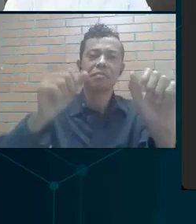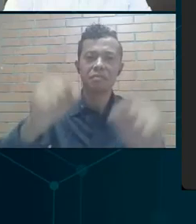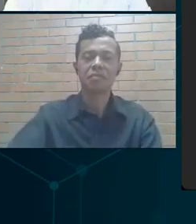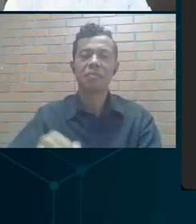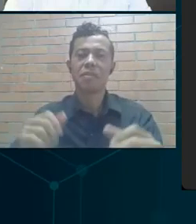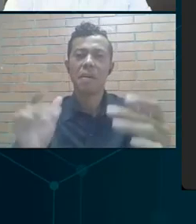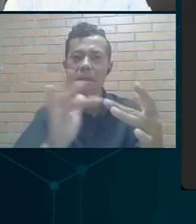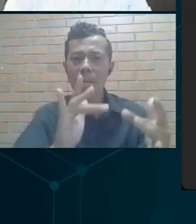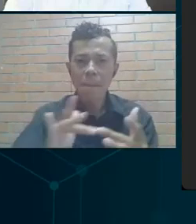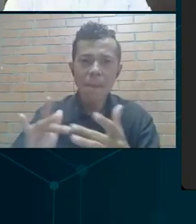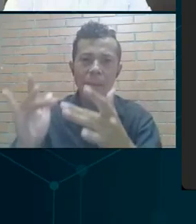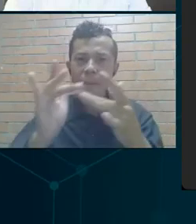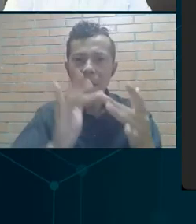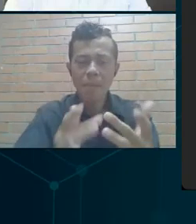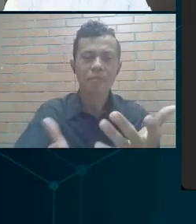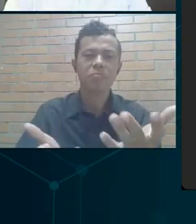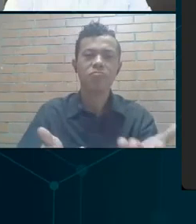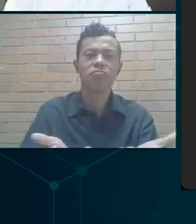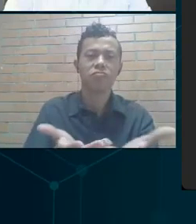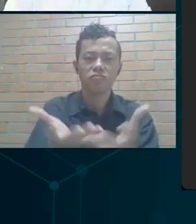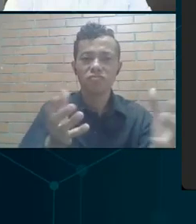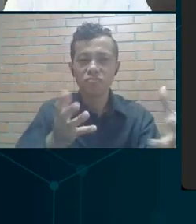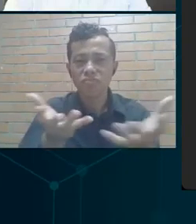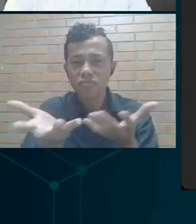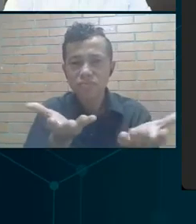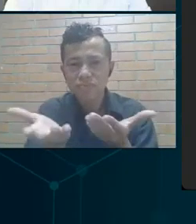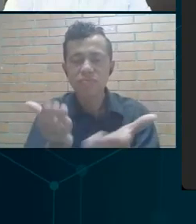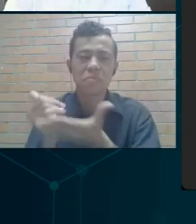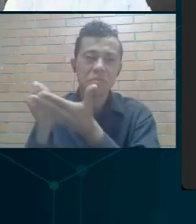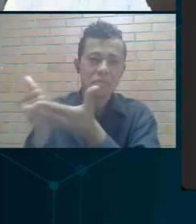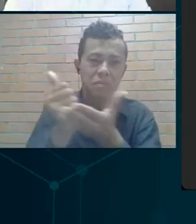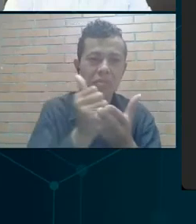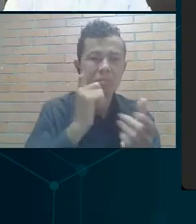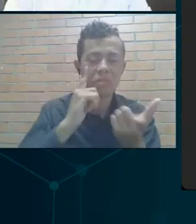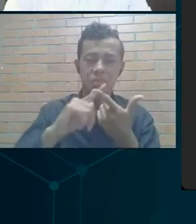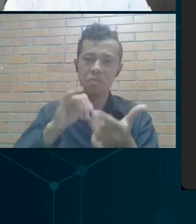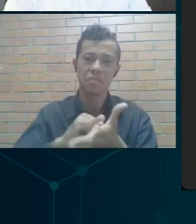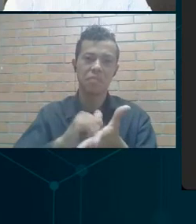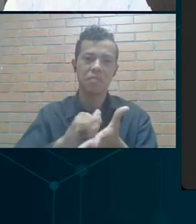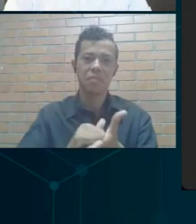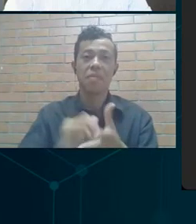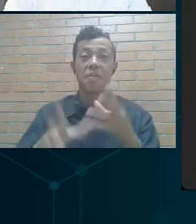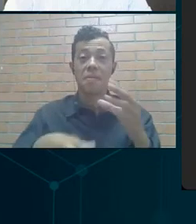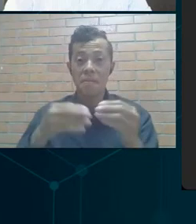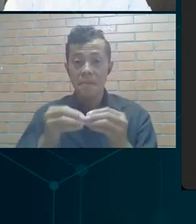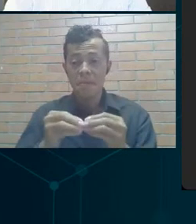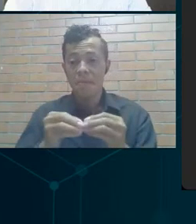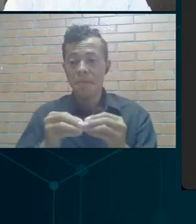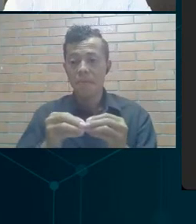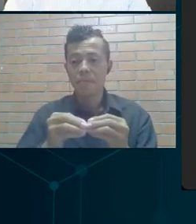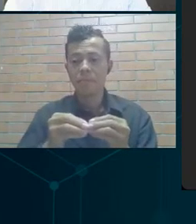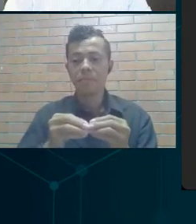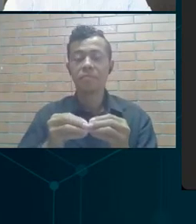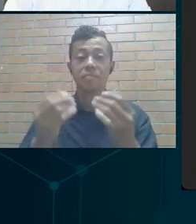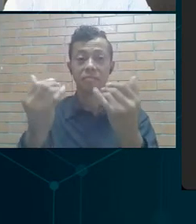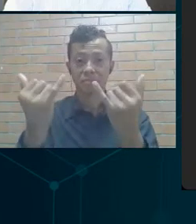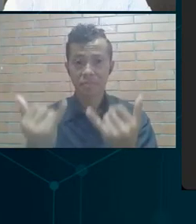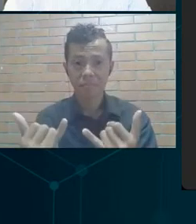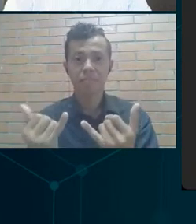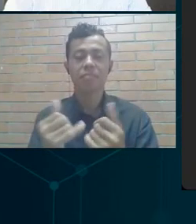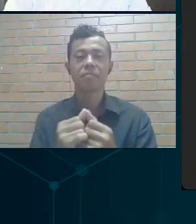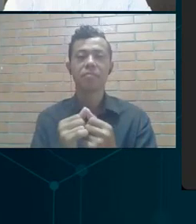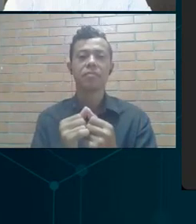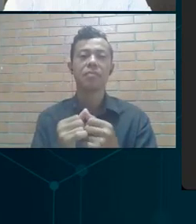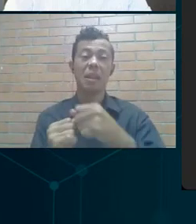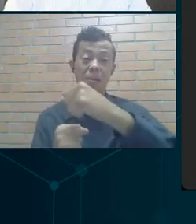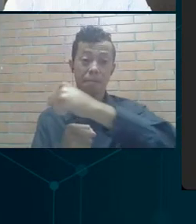do with that data? And, these pillars that we're laying out here are the building blocks of what a